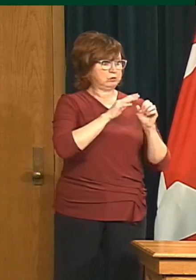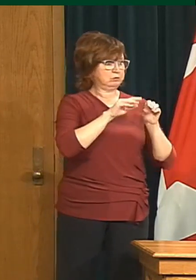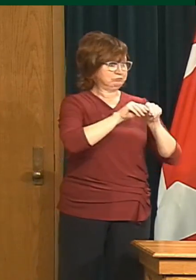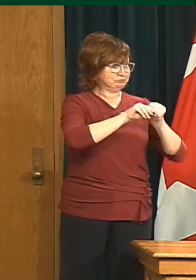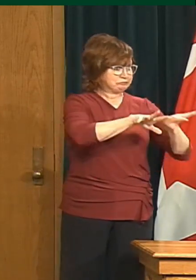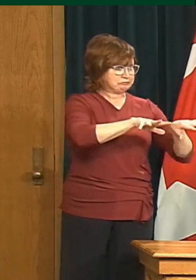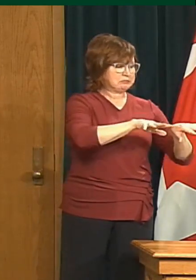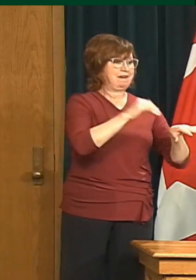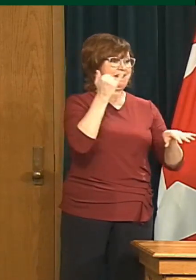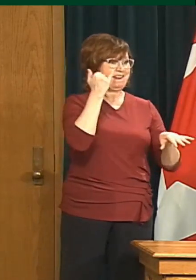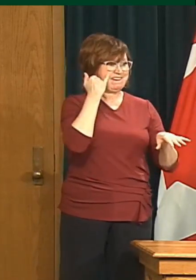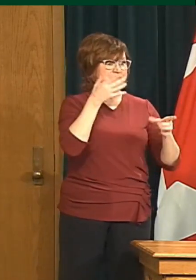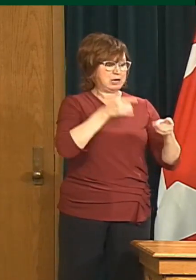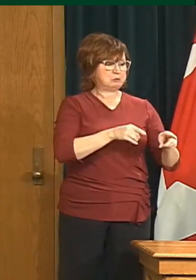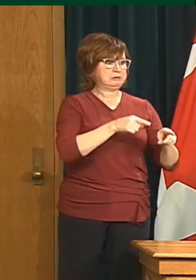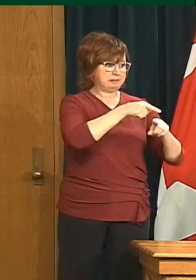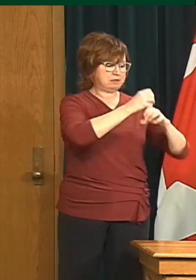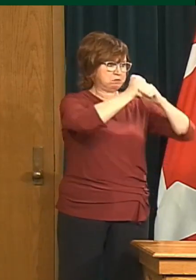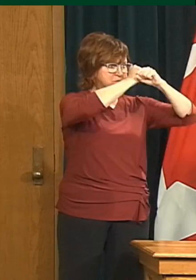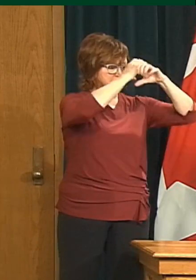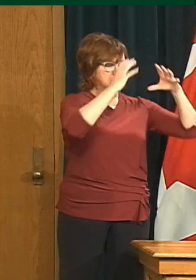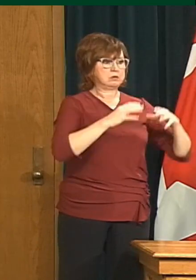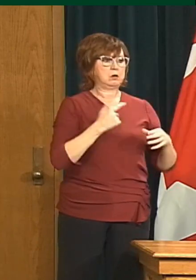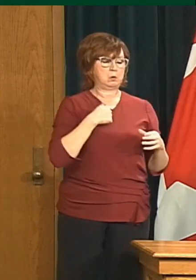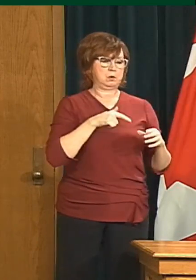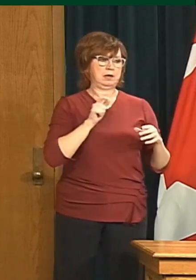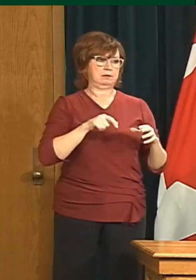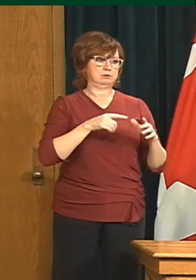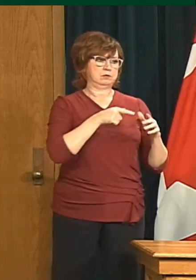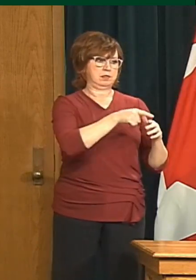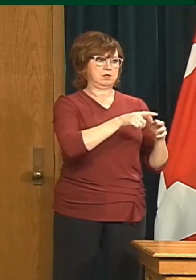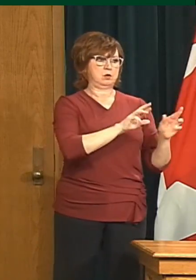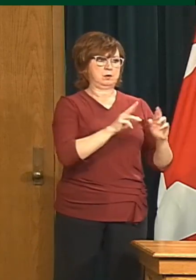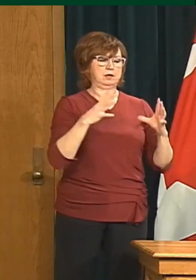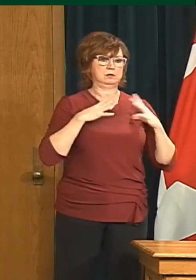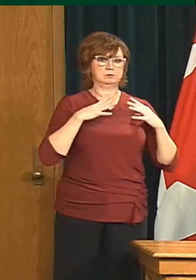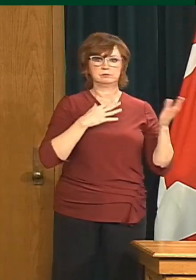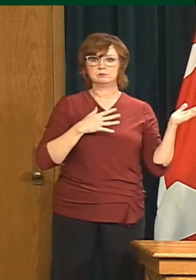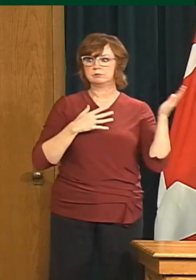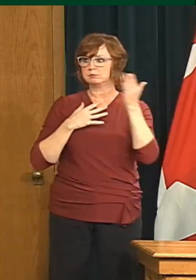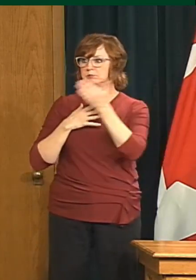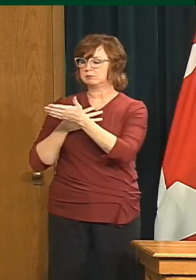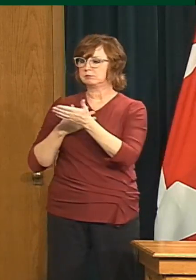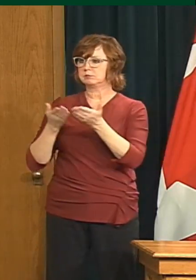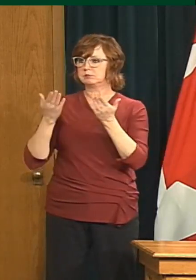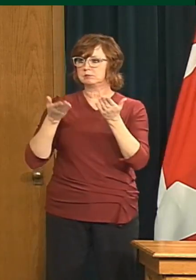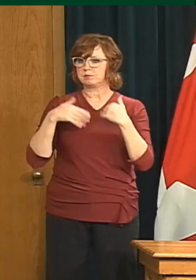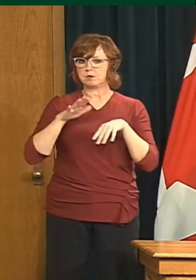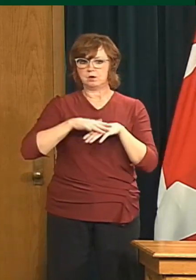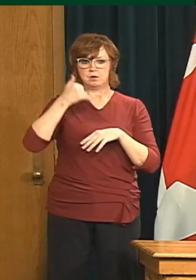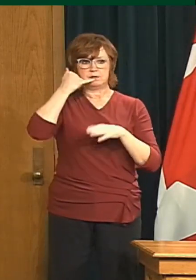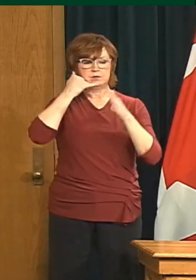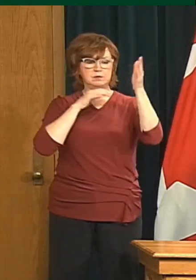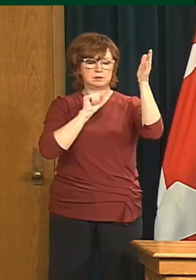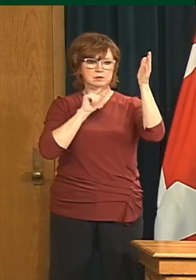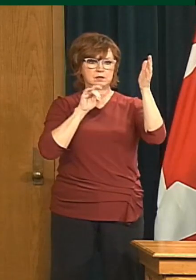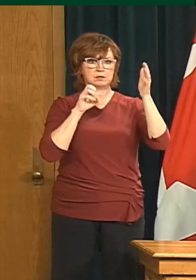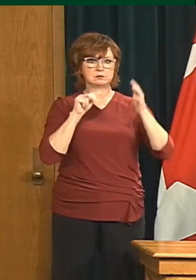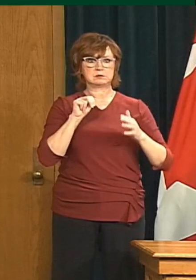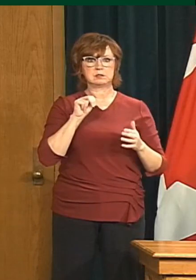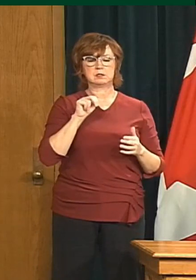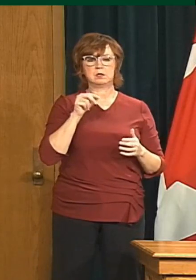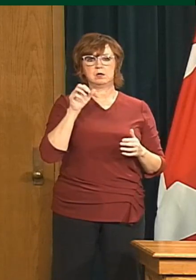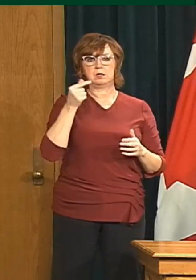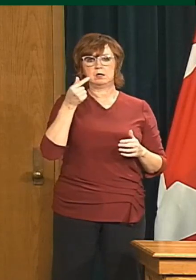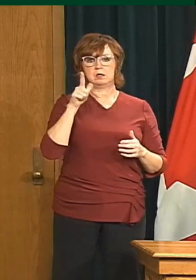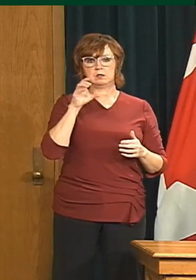care for whatever we may need to provide. We'll take our next question from the phone lines, operator. We have Allison Bamford with